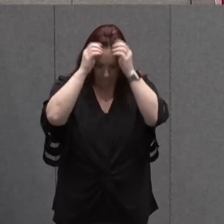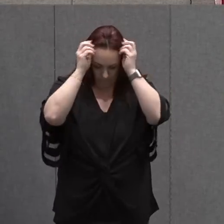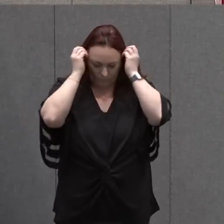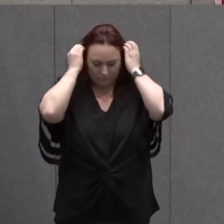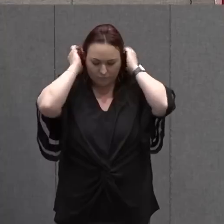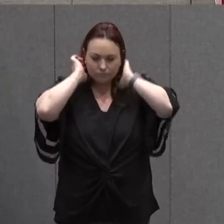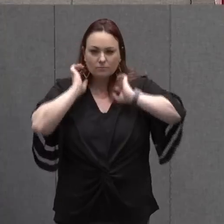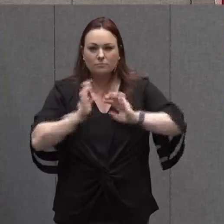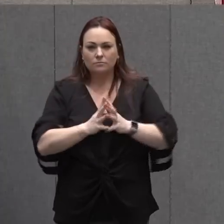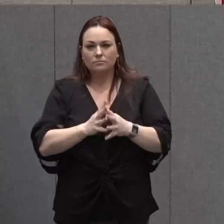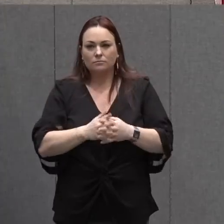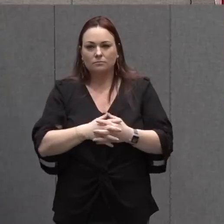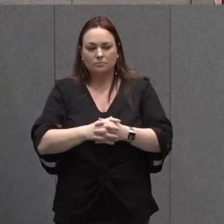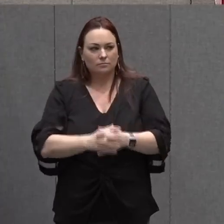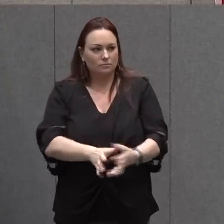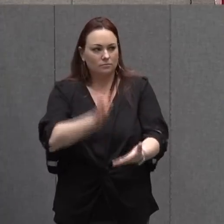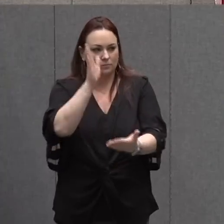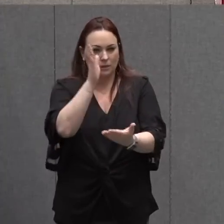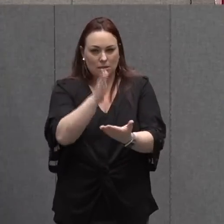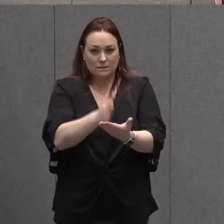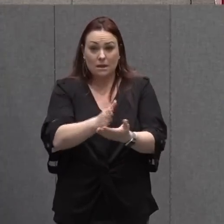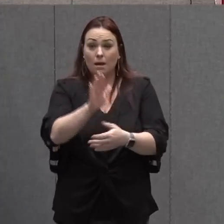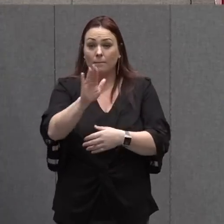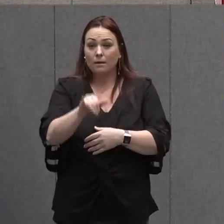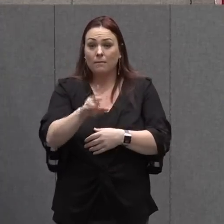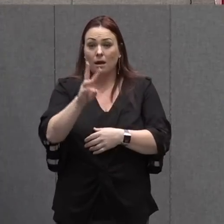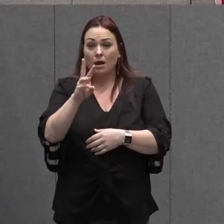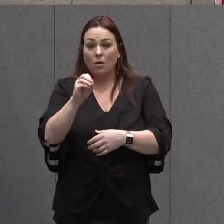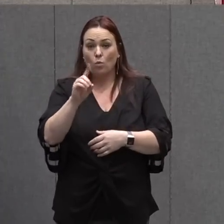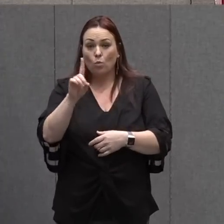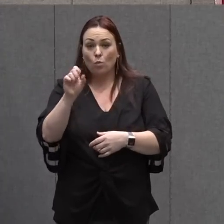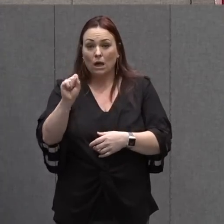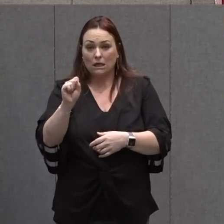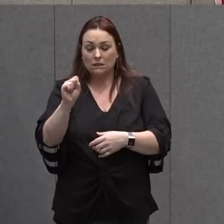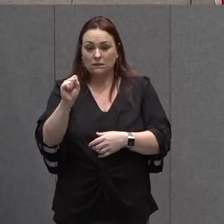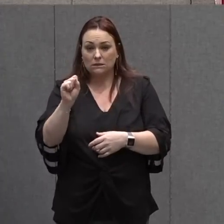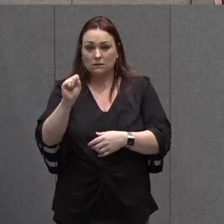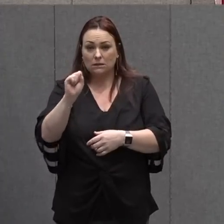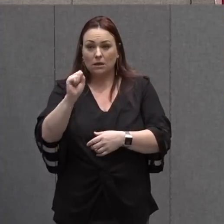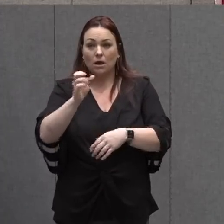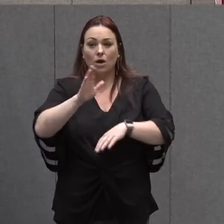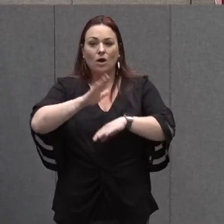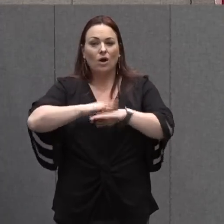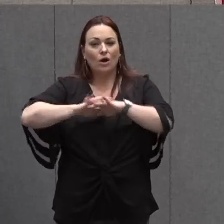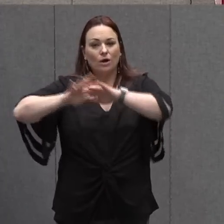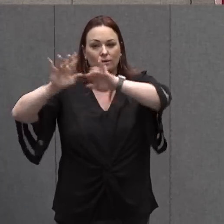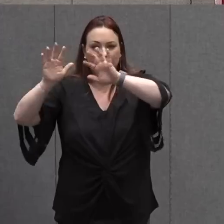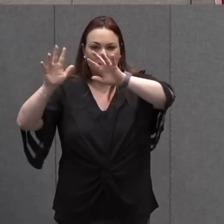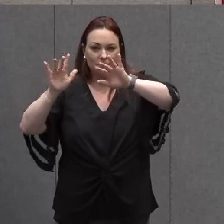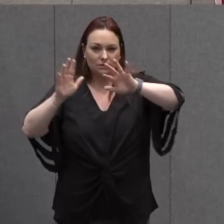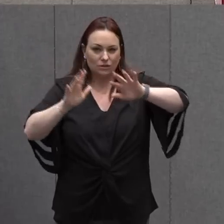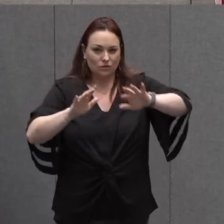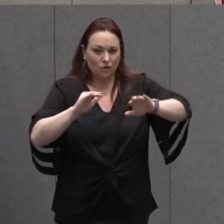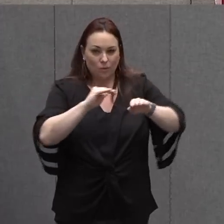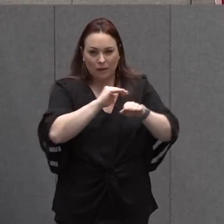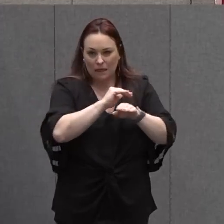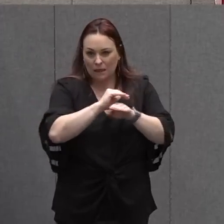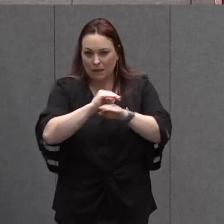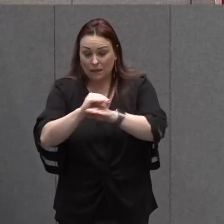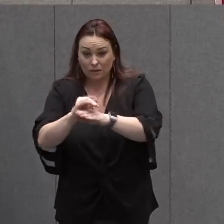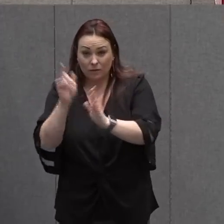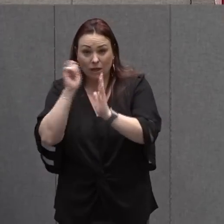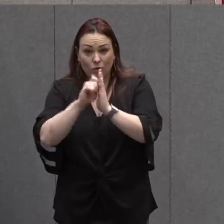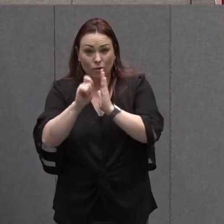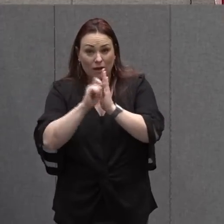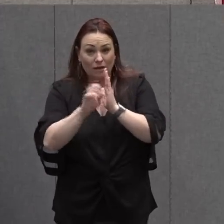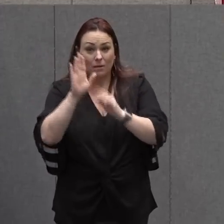one is called Stopping by Woods on a Snowy Evening by Robert Frost.